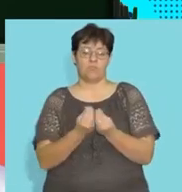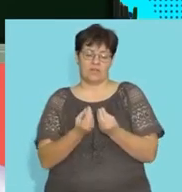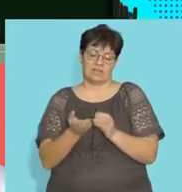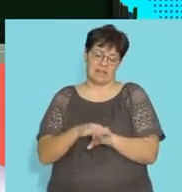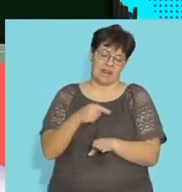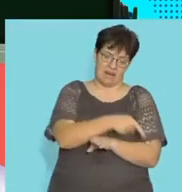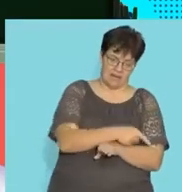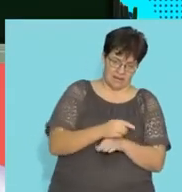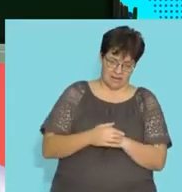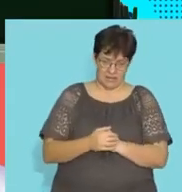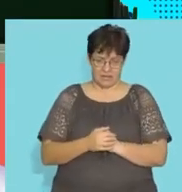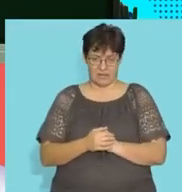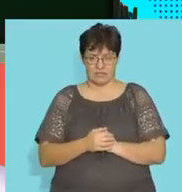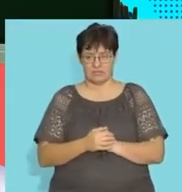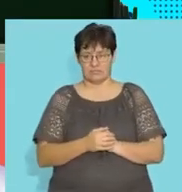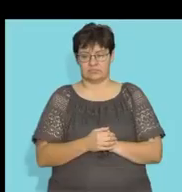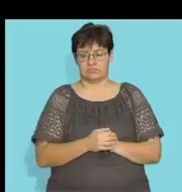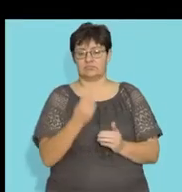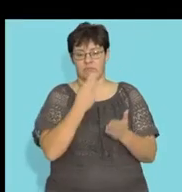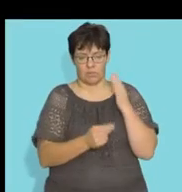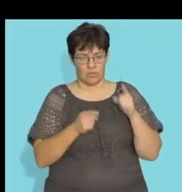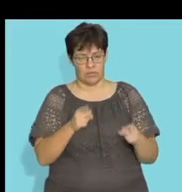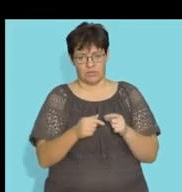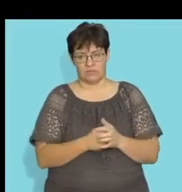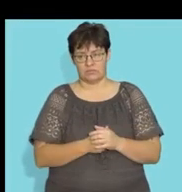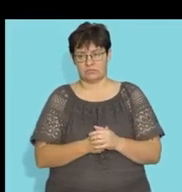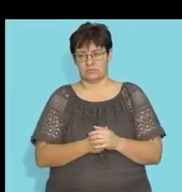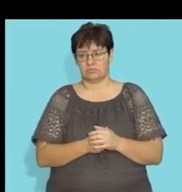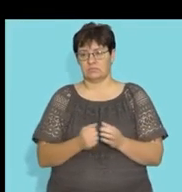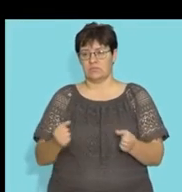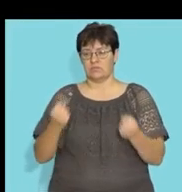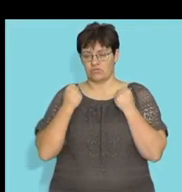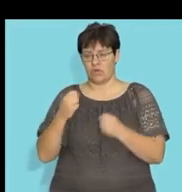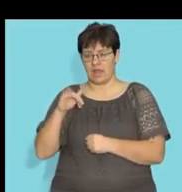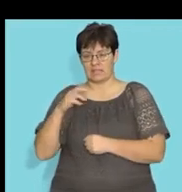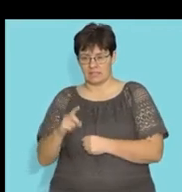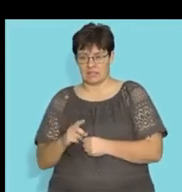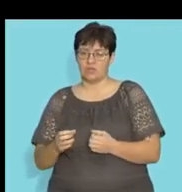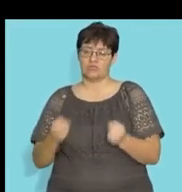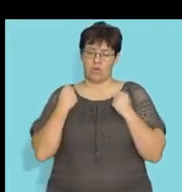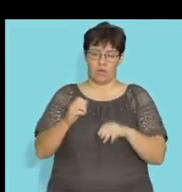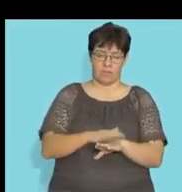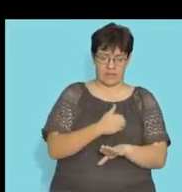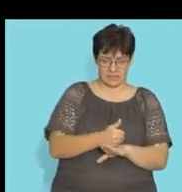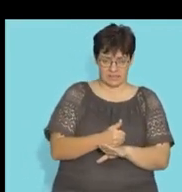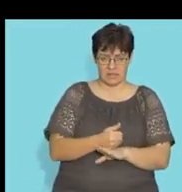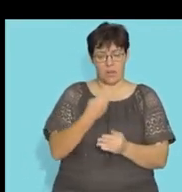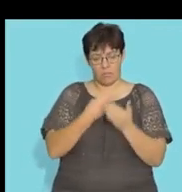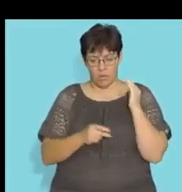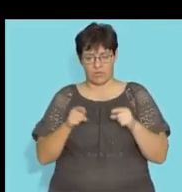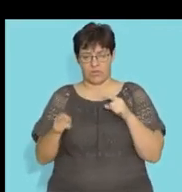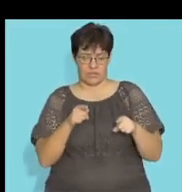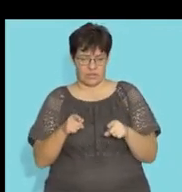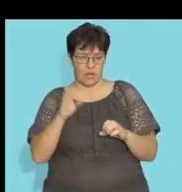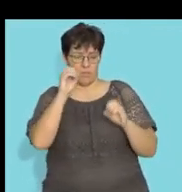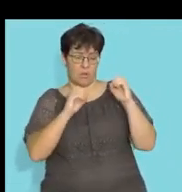products than reactants. So in both cases, having a strong acid and a strong base, both of